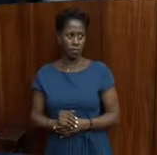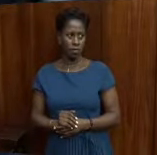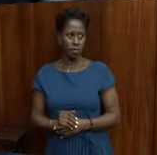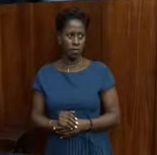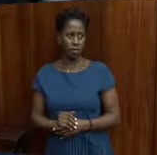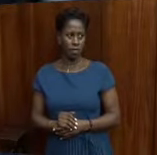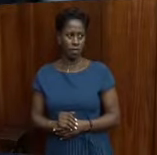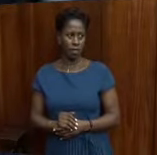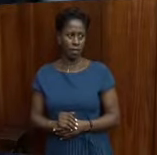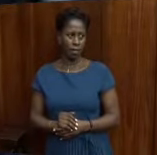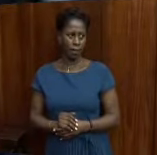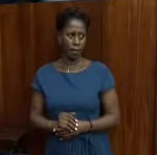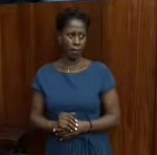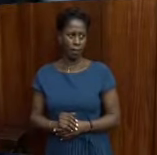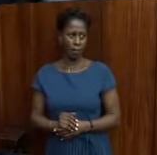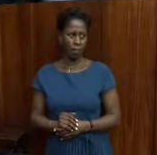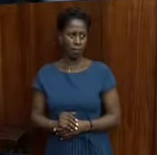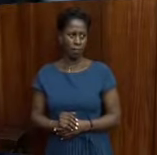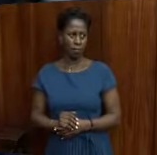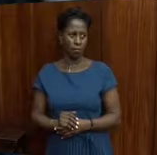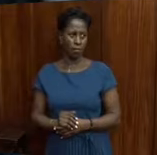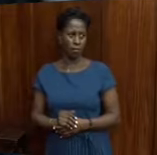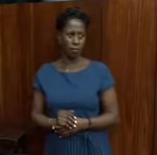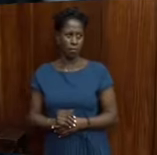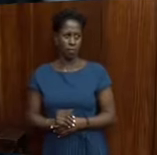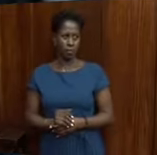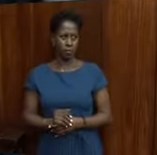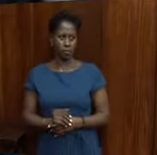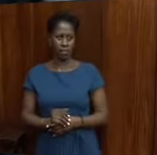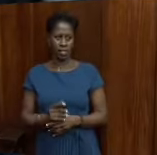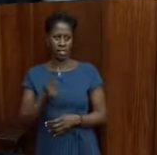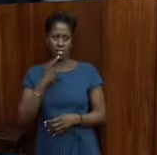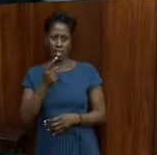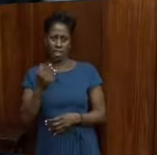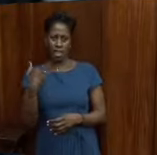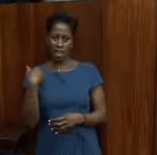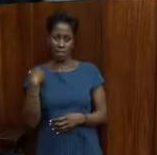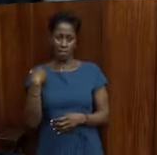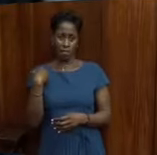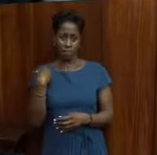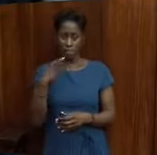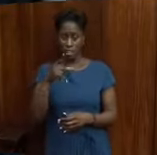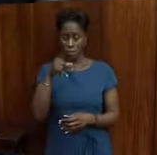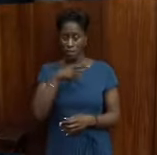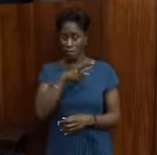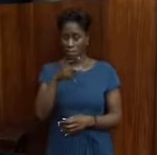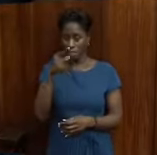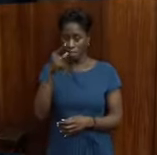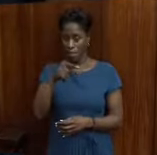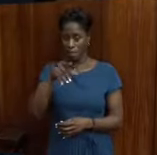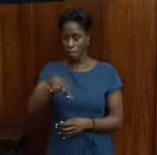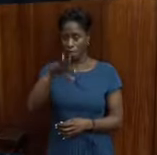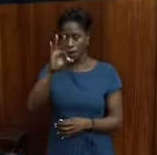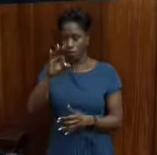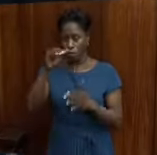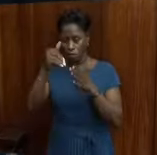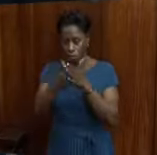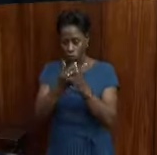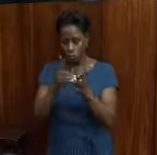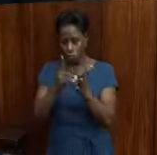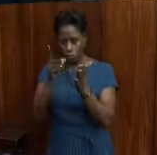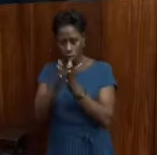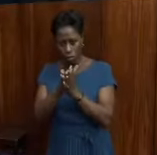general elections, called the Revised Draft Finance Agreement of the St. Jude Hospital